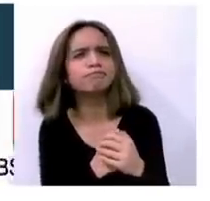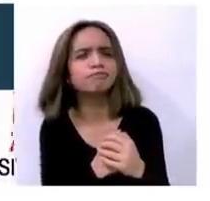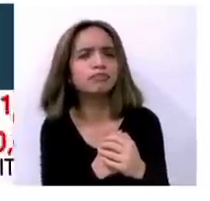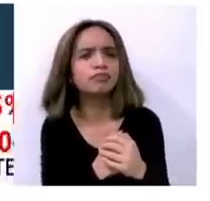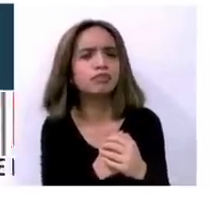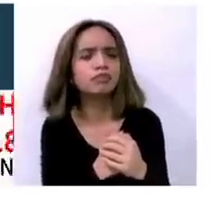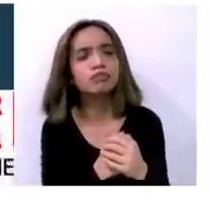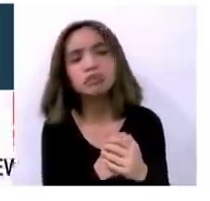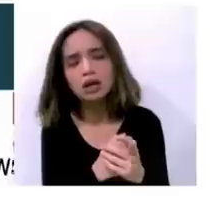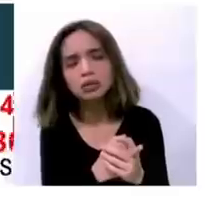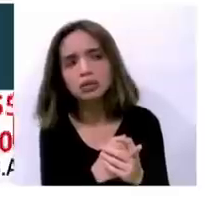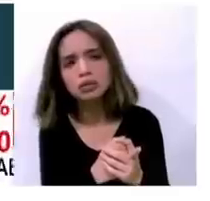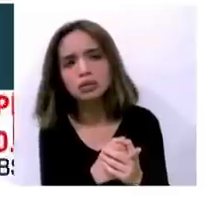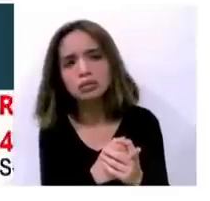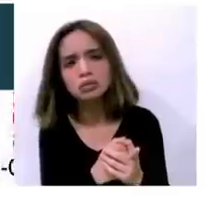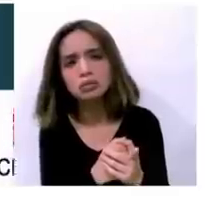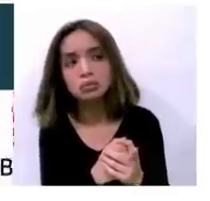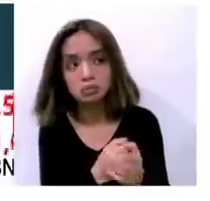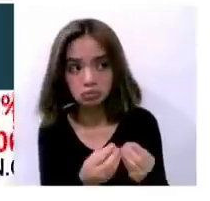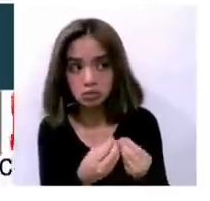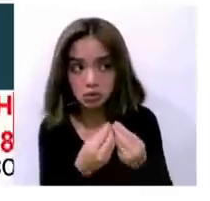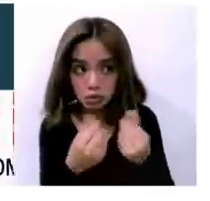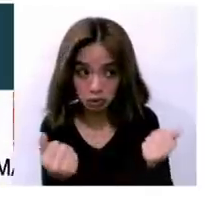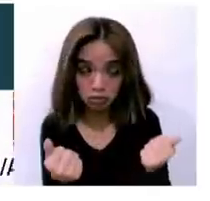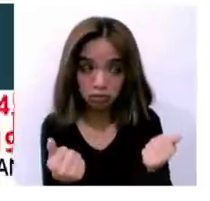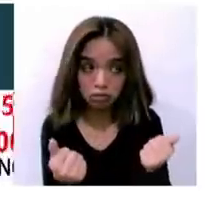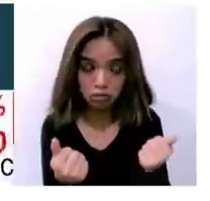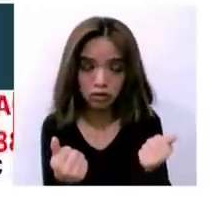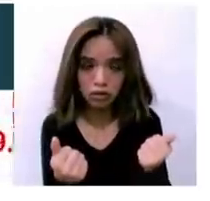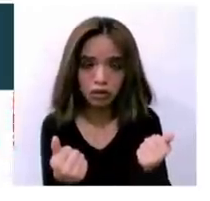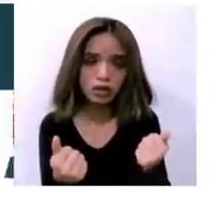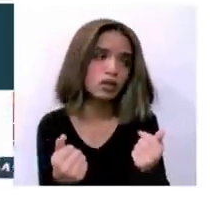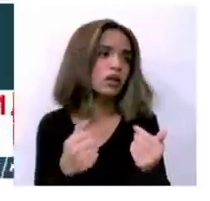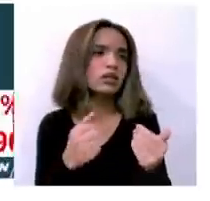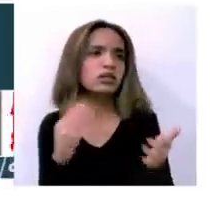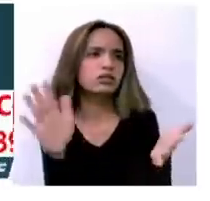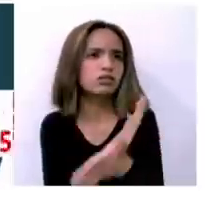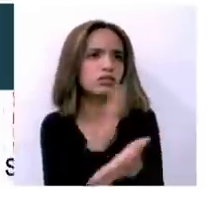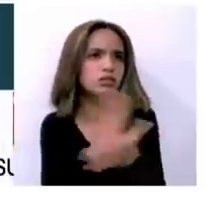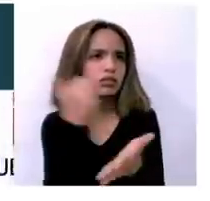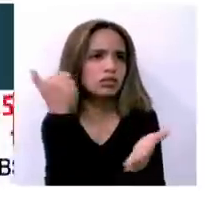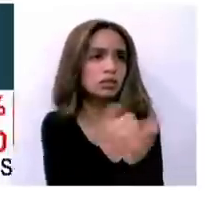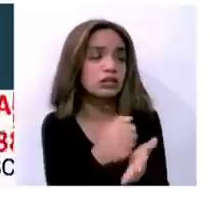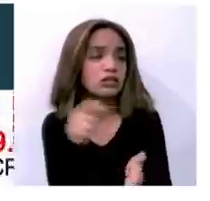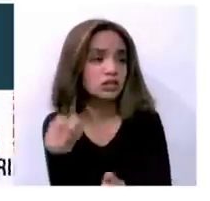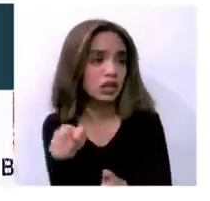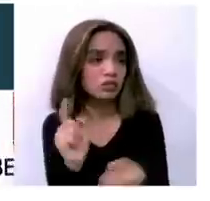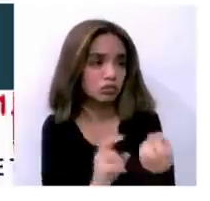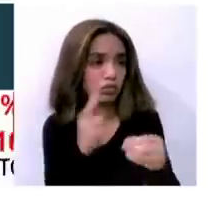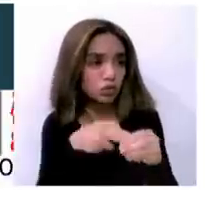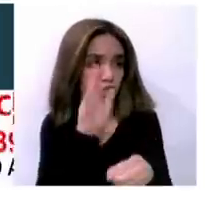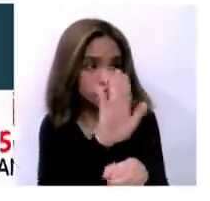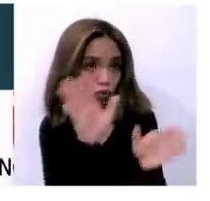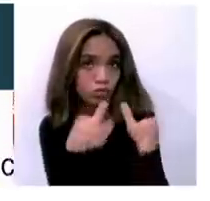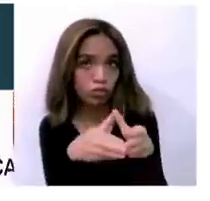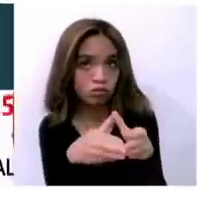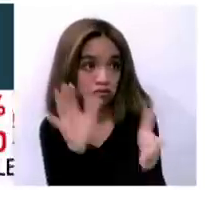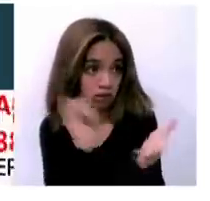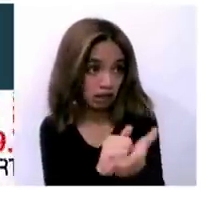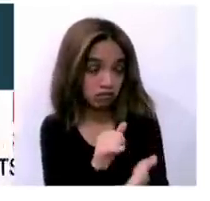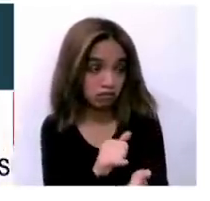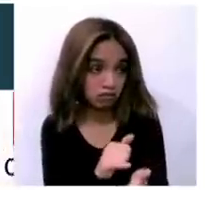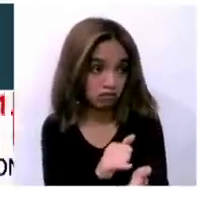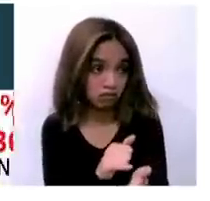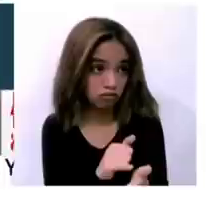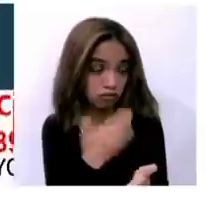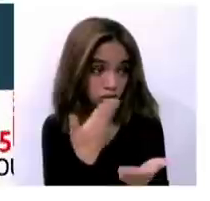this predicament, though, will be solved eventually, and the resolution to that is that he is going to join your camp. Is that clear to you